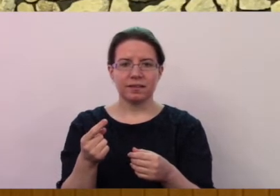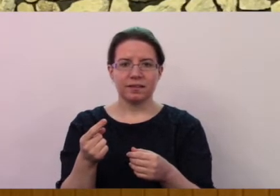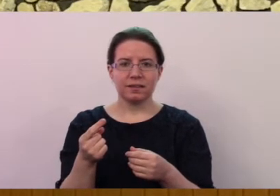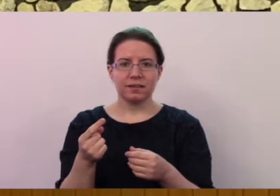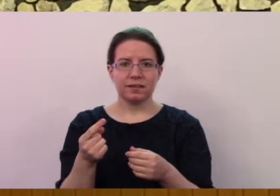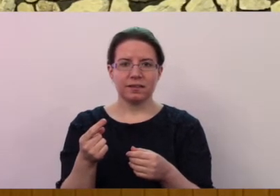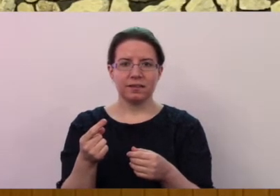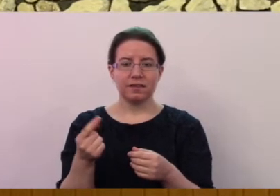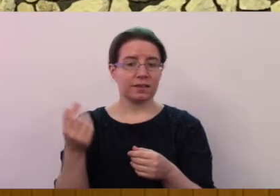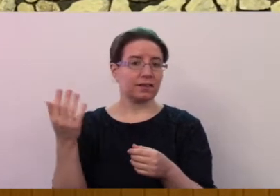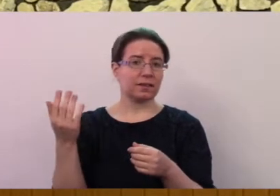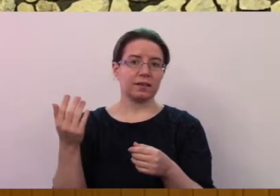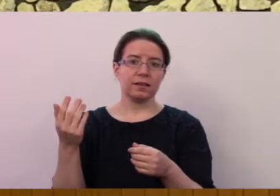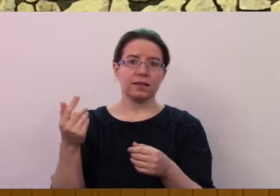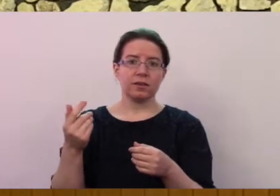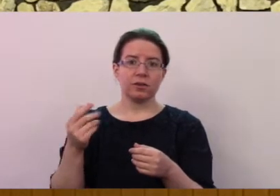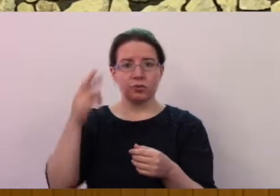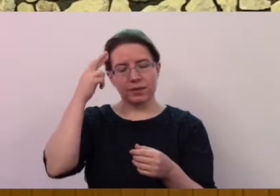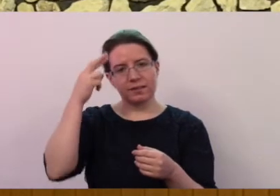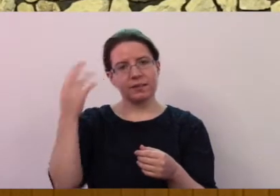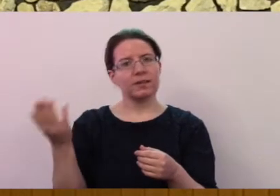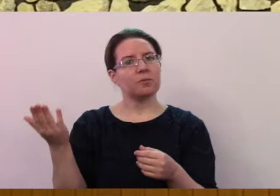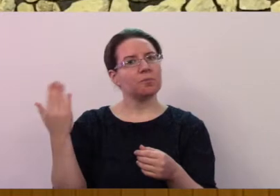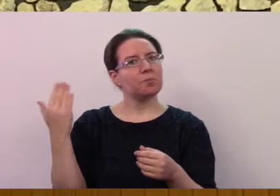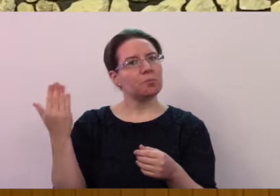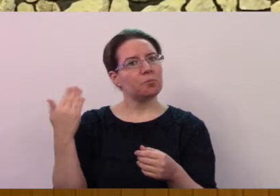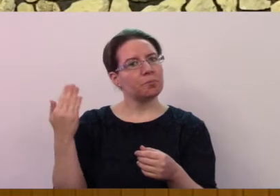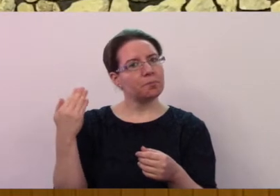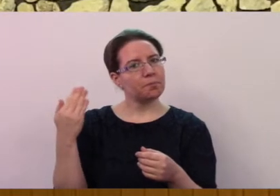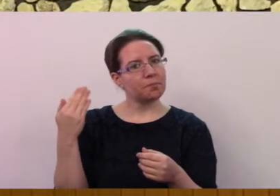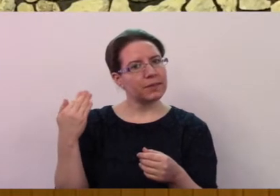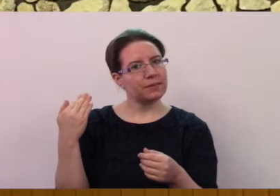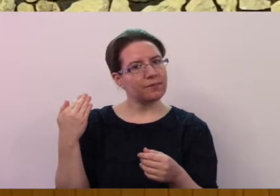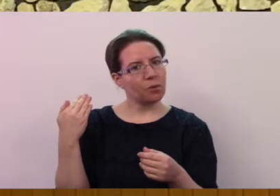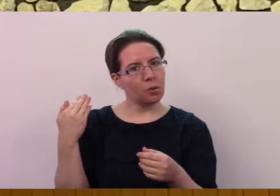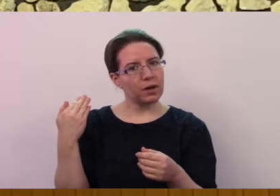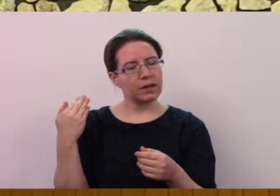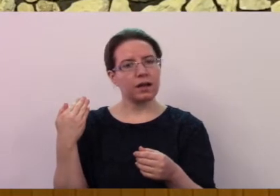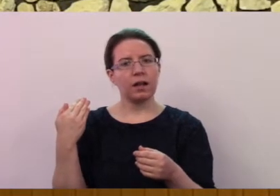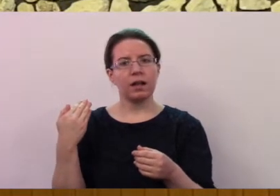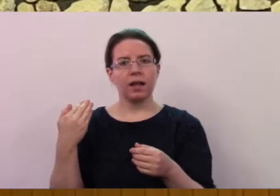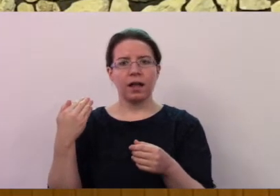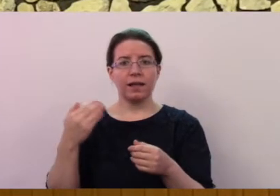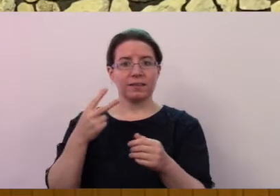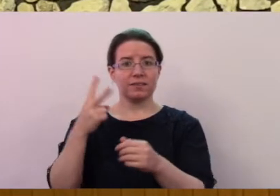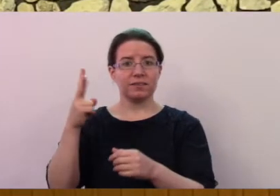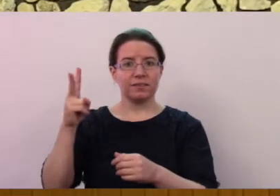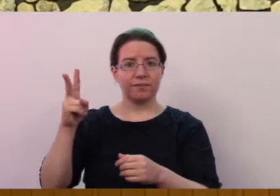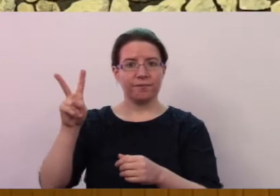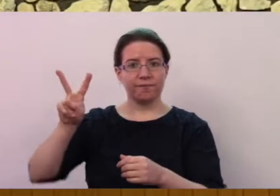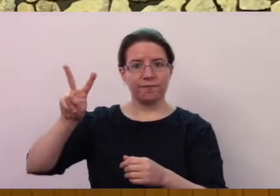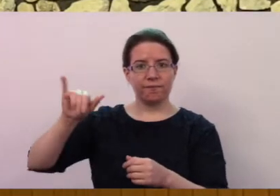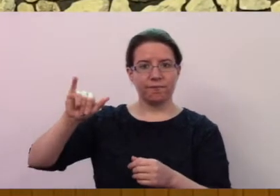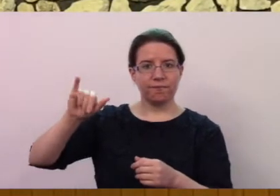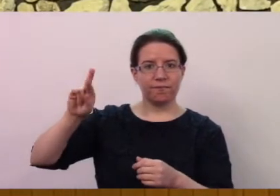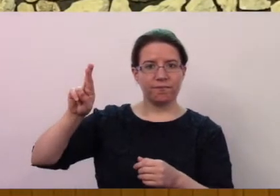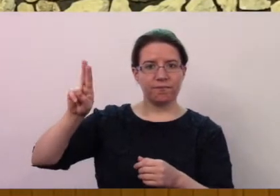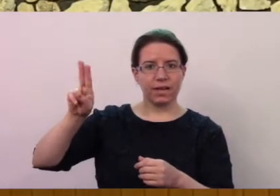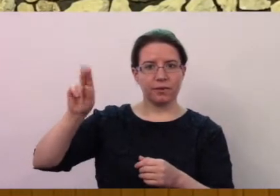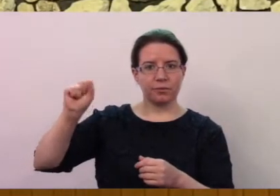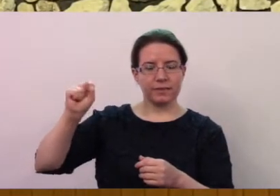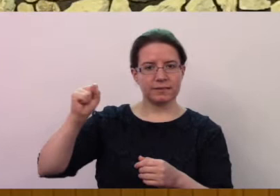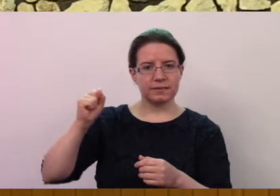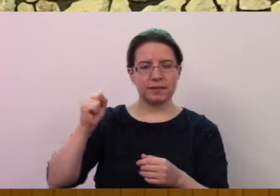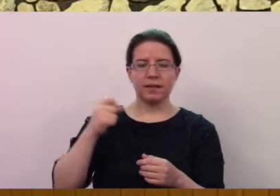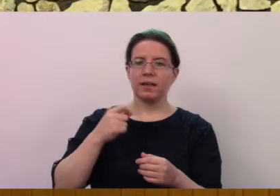this what we're going through, I never thought about so much our touch points. But I watched the squirrel eat with his hands,